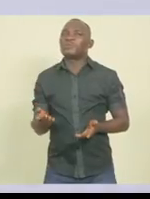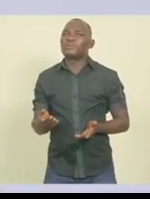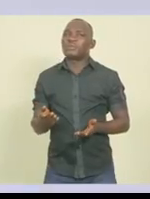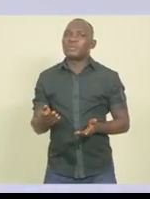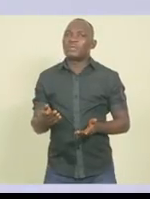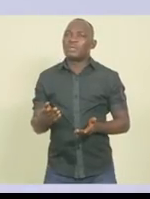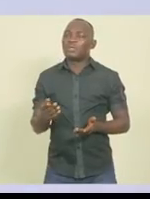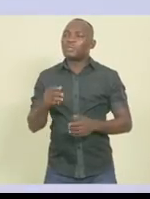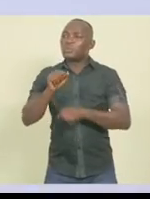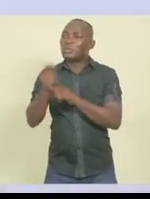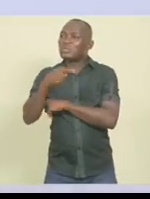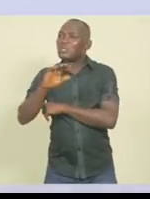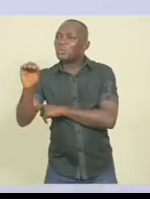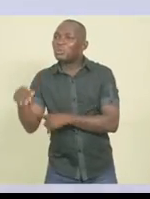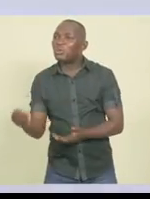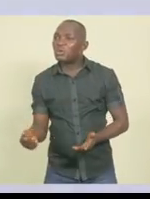Didn't you go to work today?